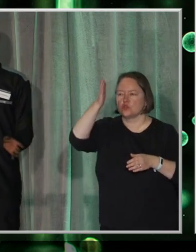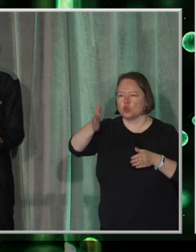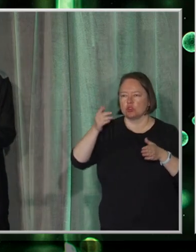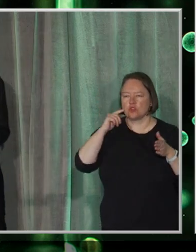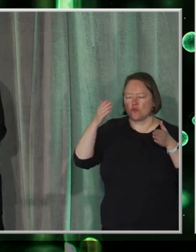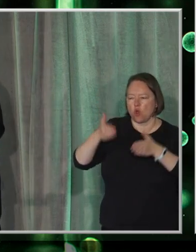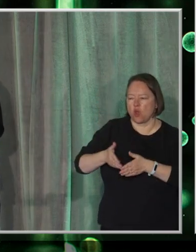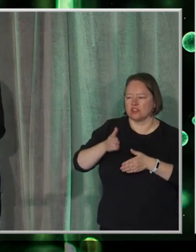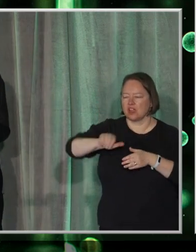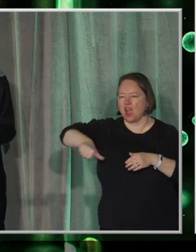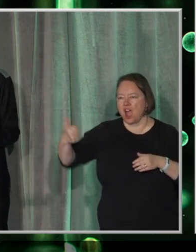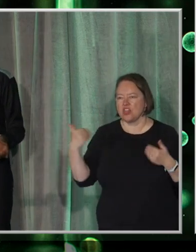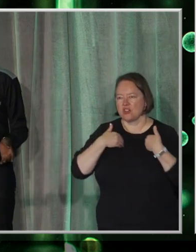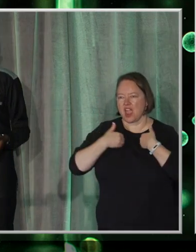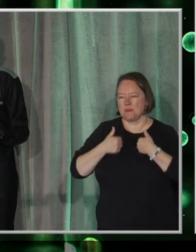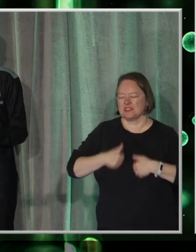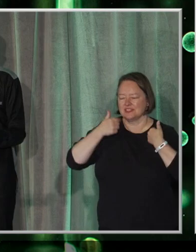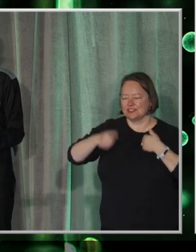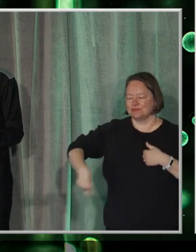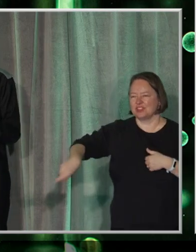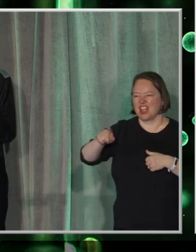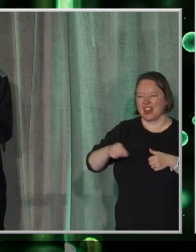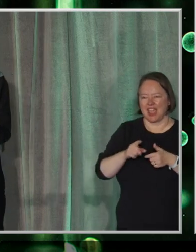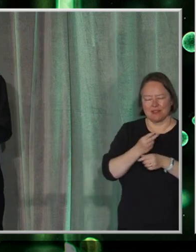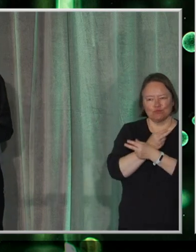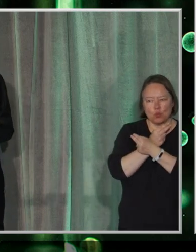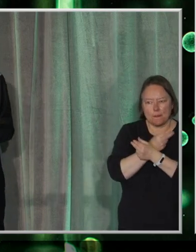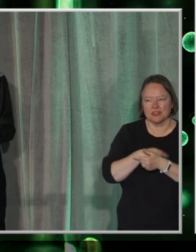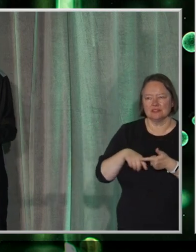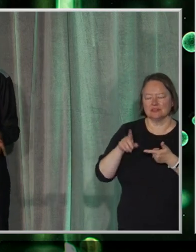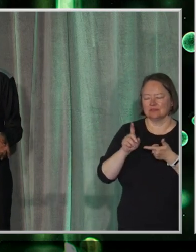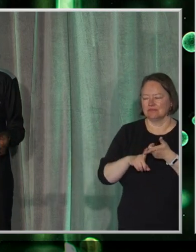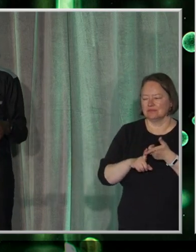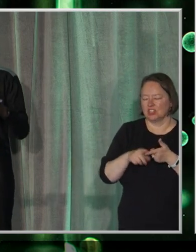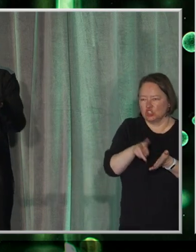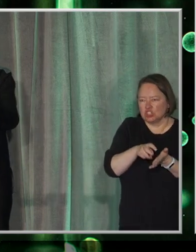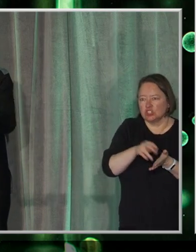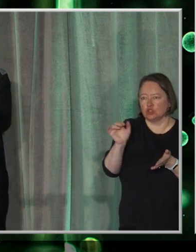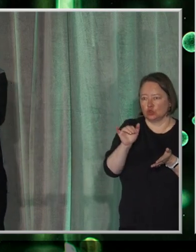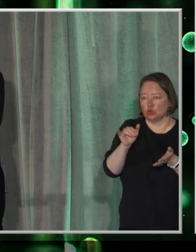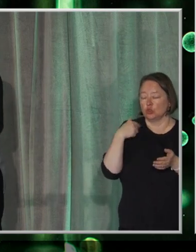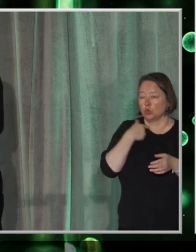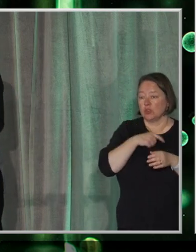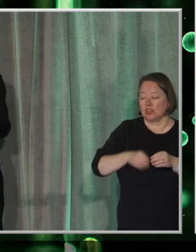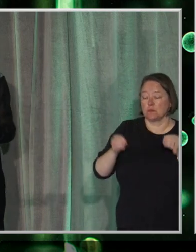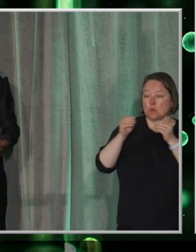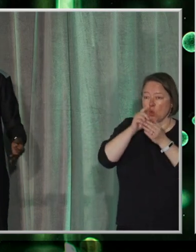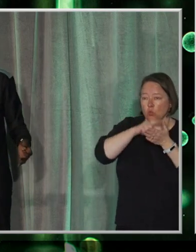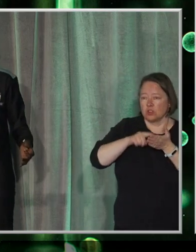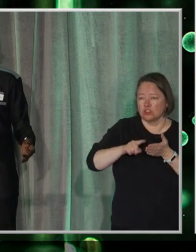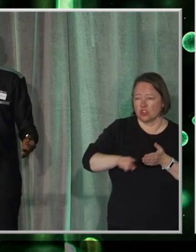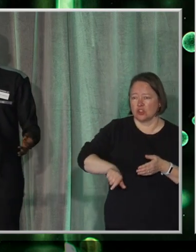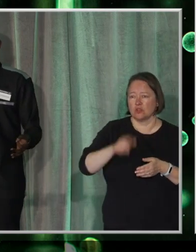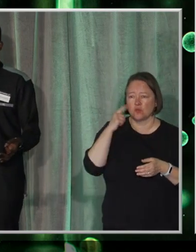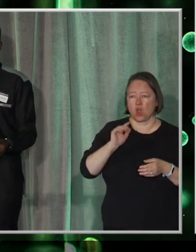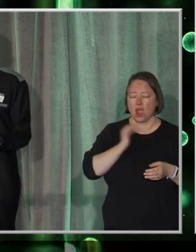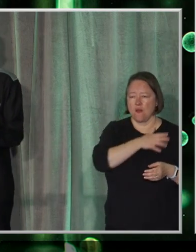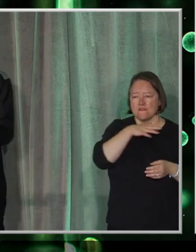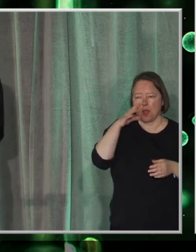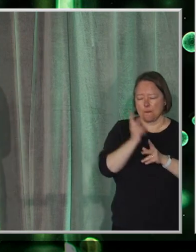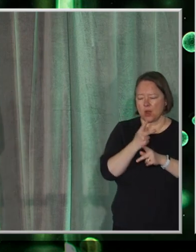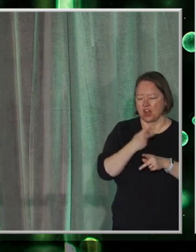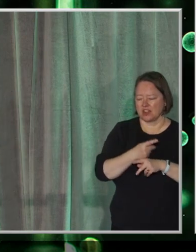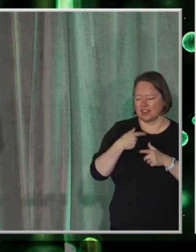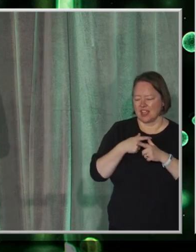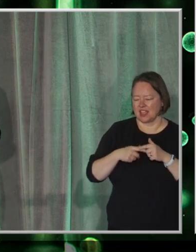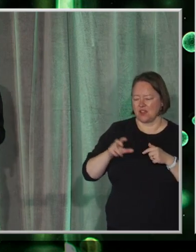and every monogastric animals, such as rabbits, and even the chicken. So we need to do more research and development of our products. And we'll